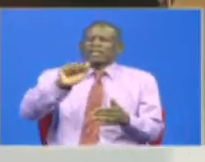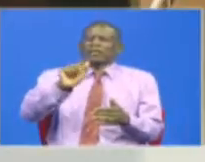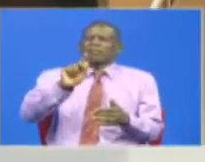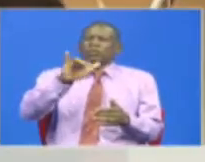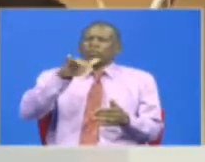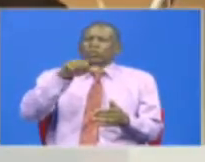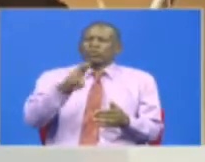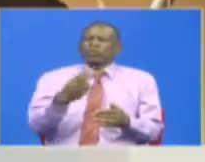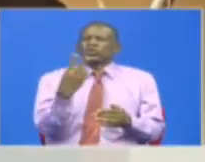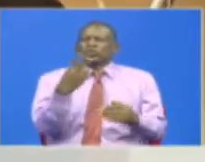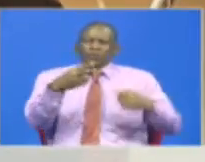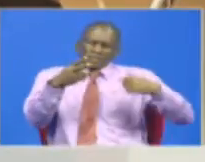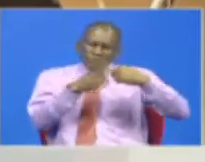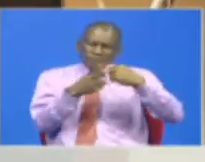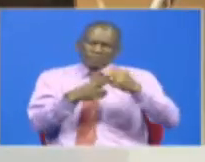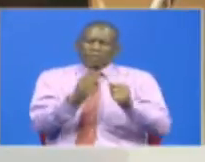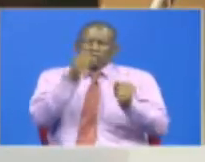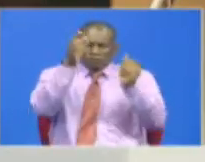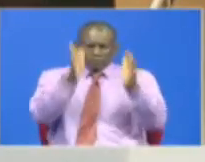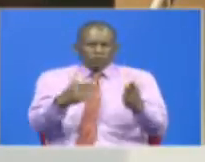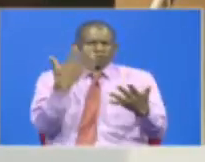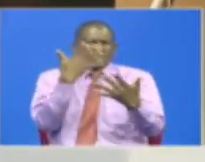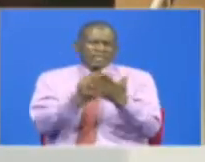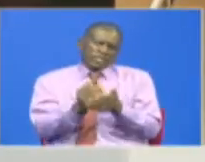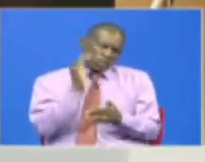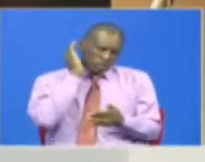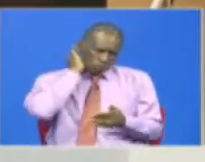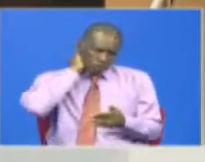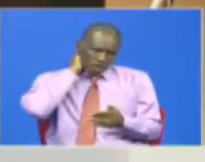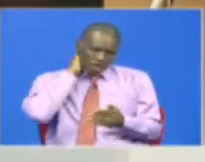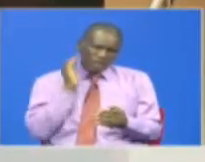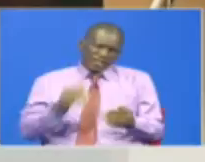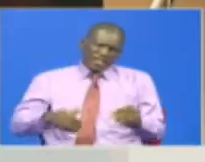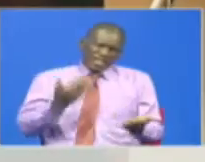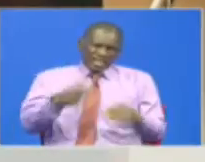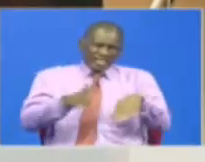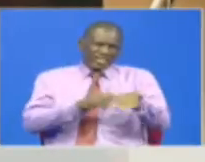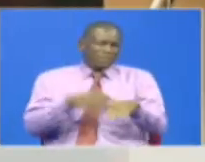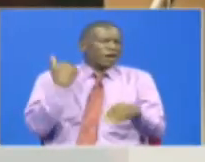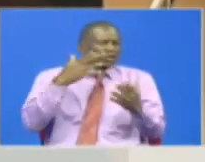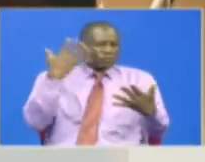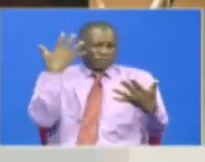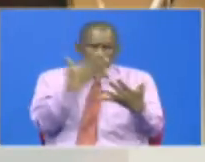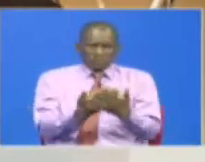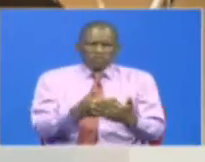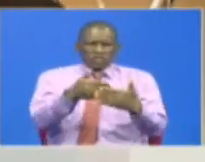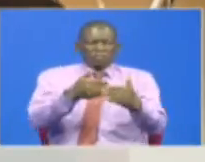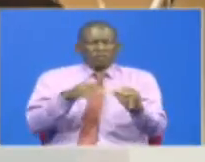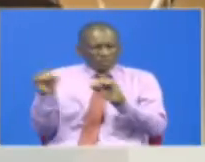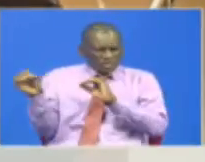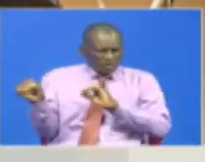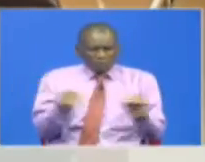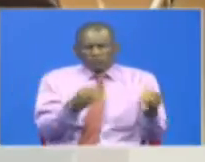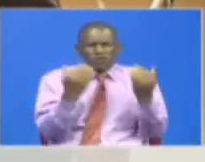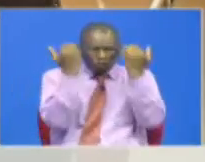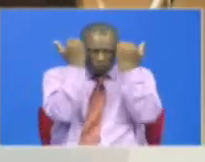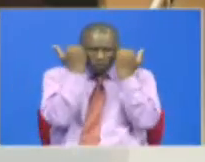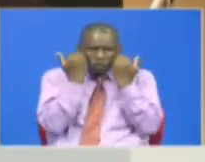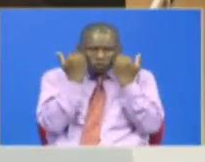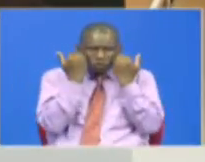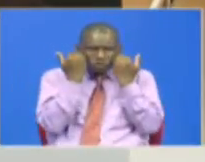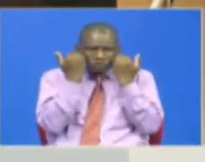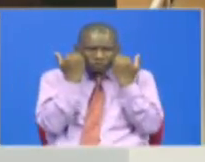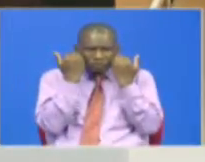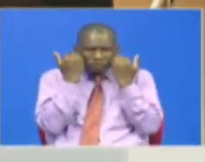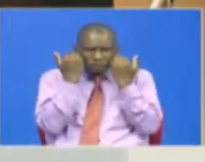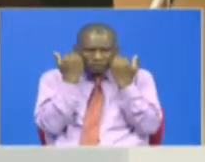Sabasaba, and one in Muranga. And every time when a criminal is arrested, before they are taken to court or remand,